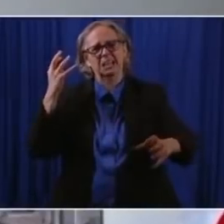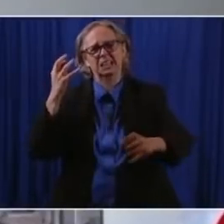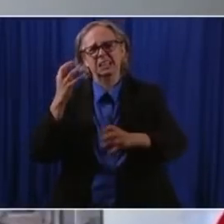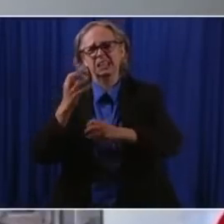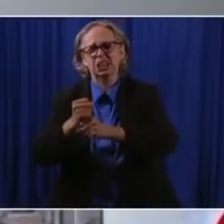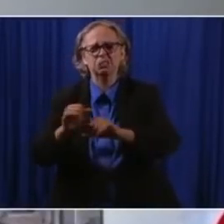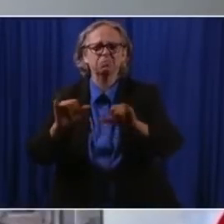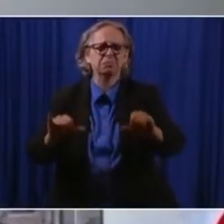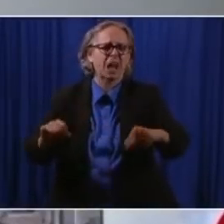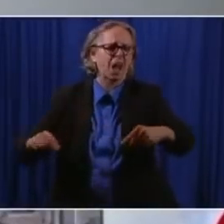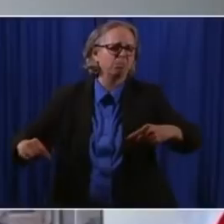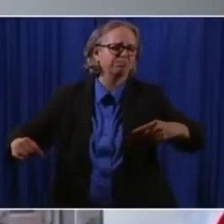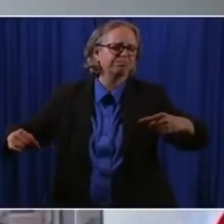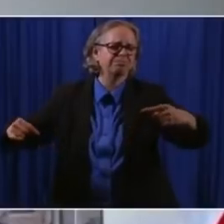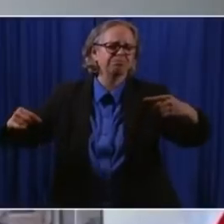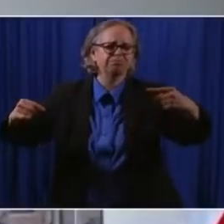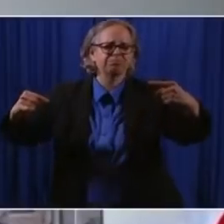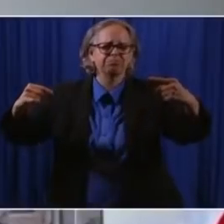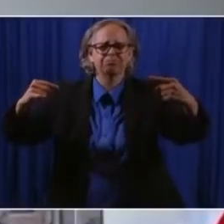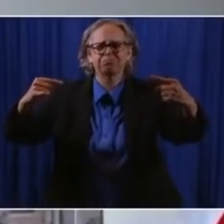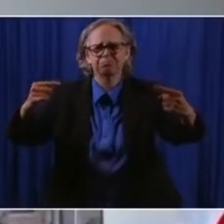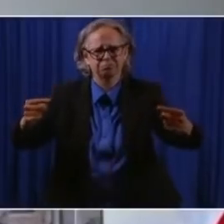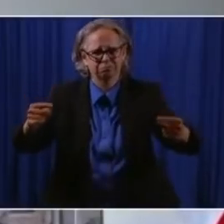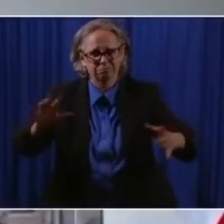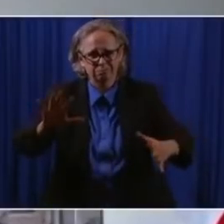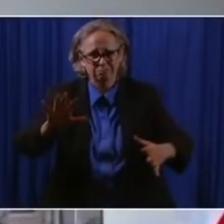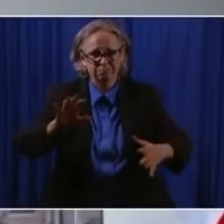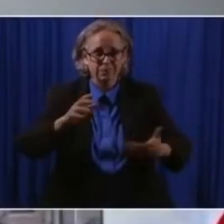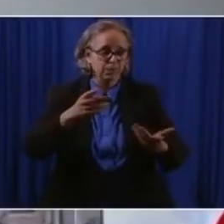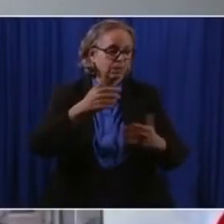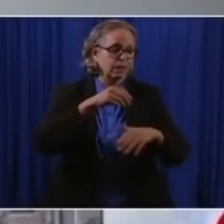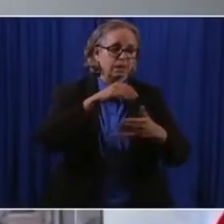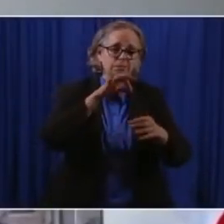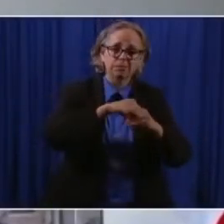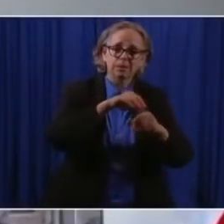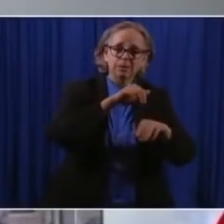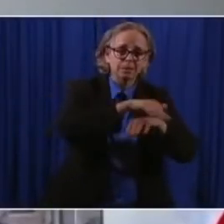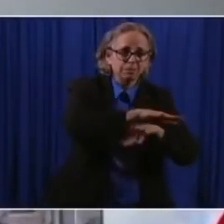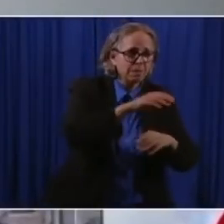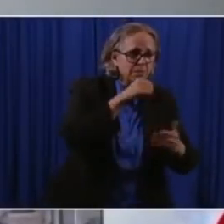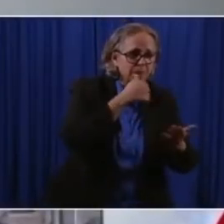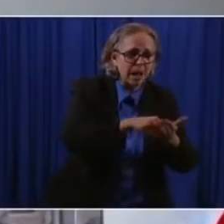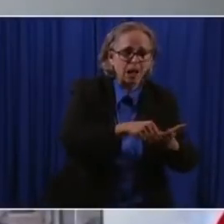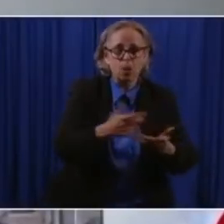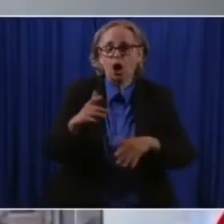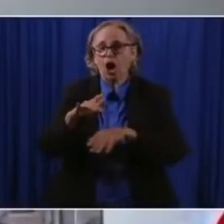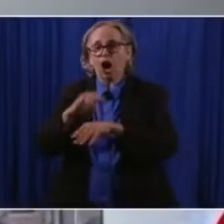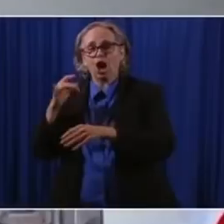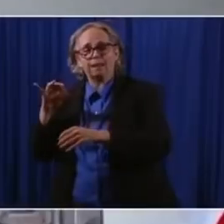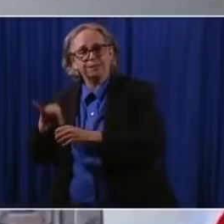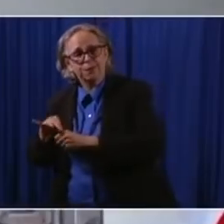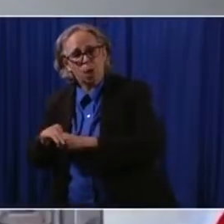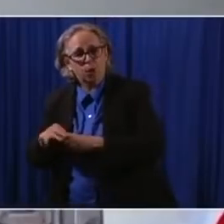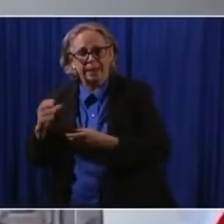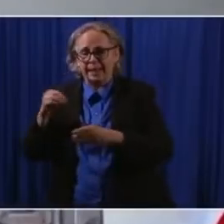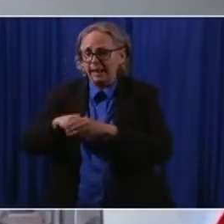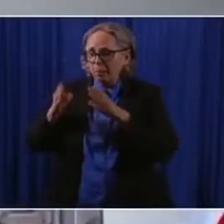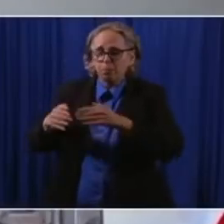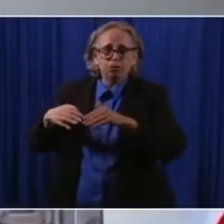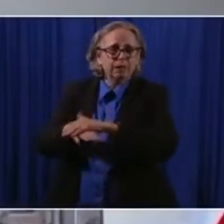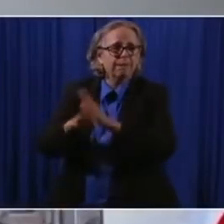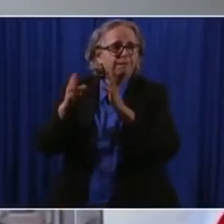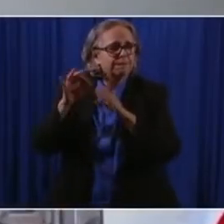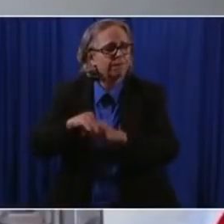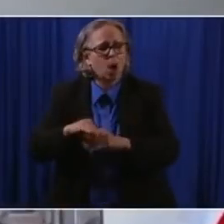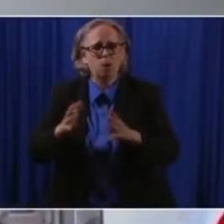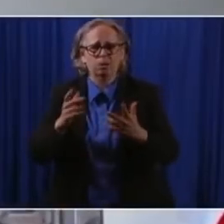voting by mail. It's worked well in the past. It's going to work well this year. I talked with Secretary of State LaRose. I think we've been talking almost on a daily